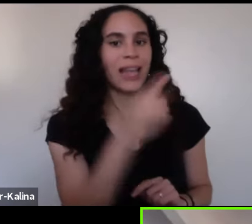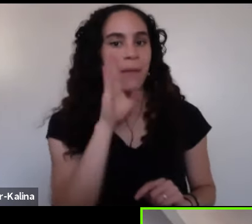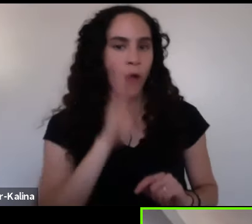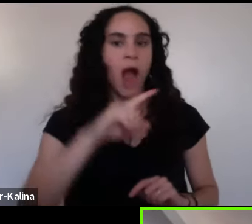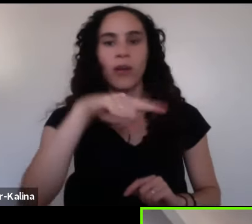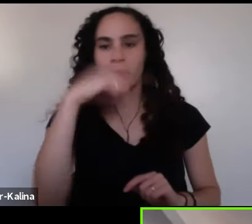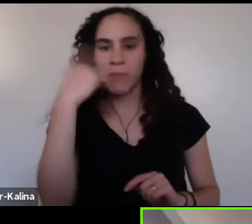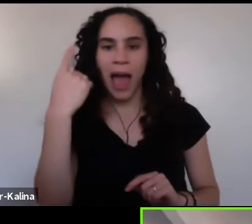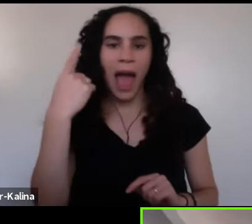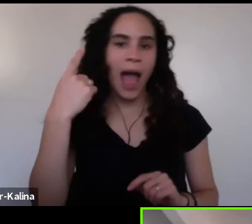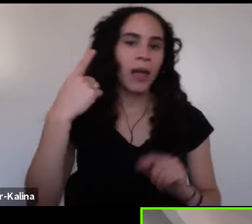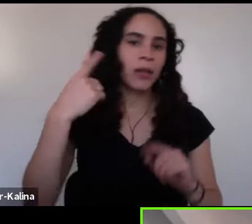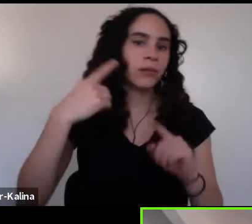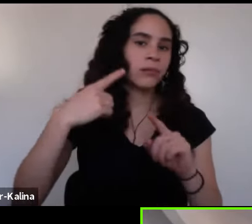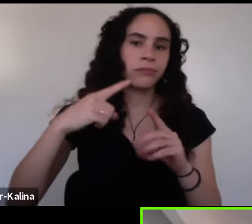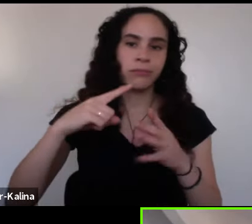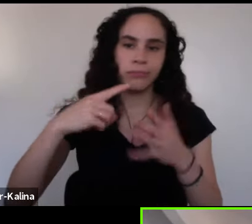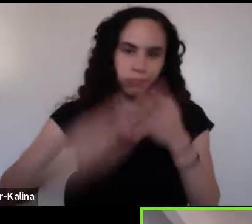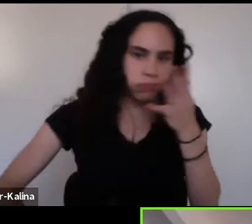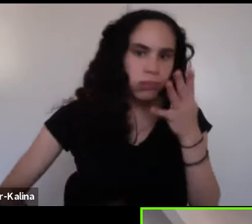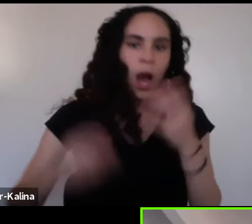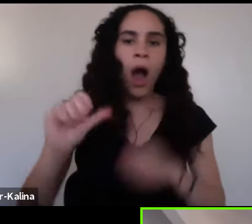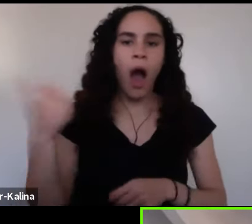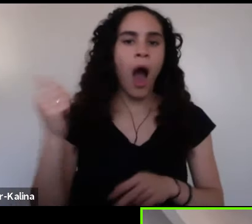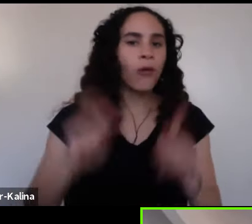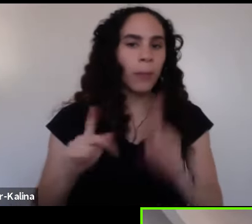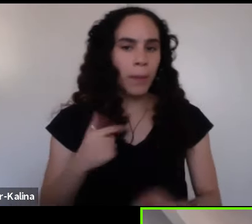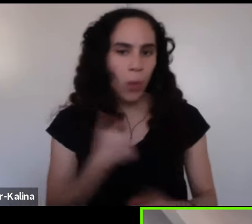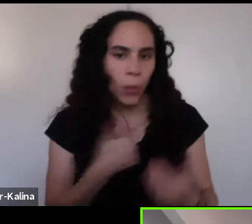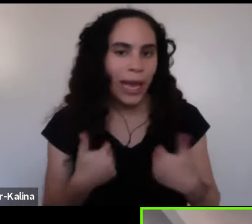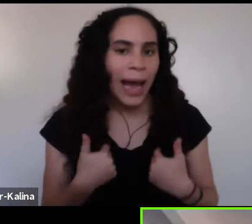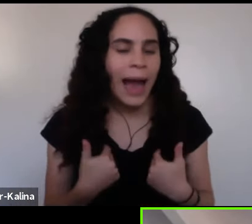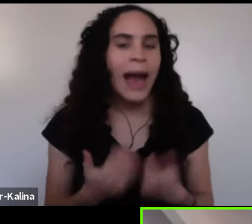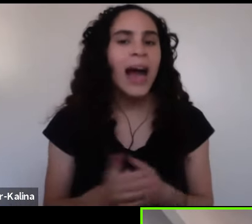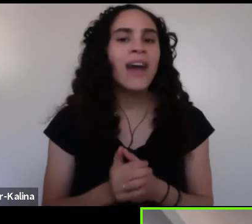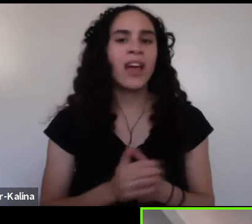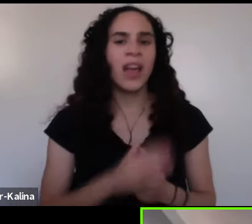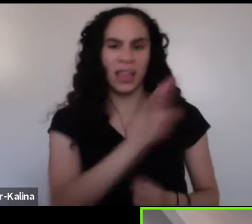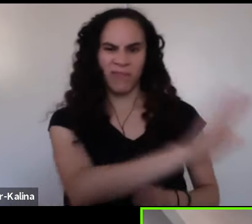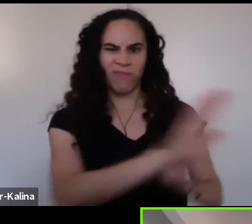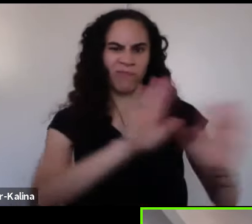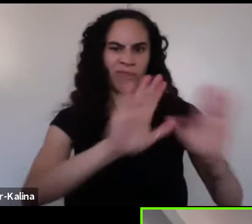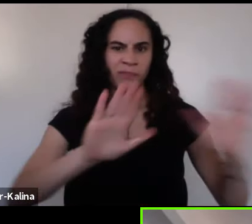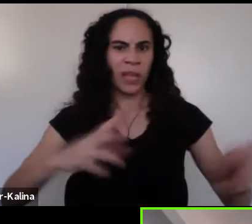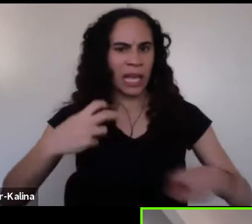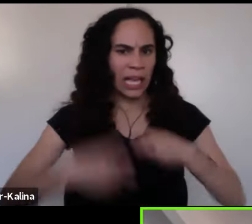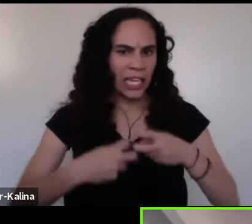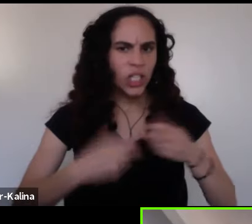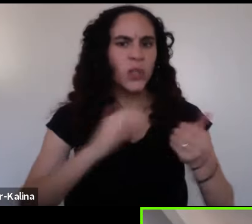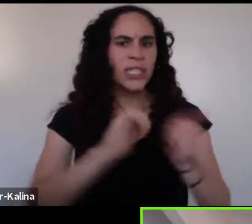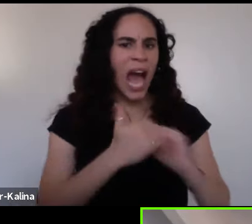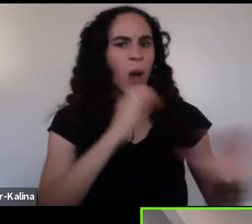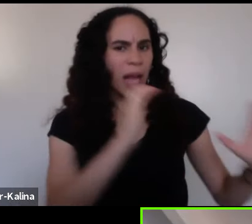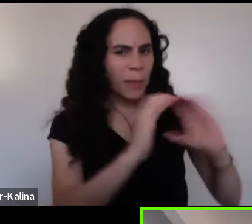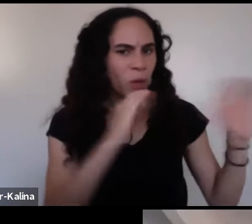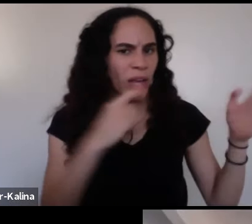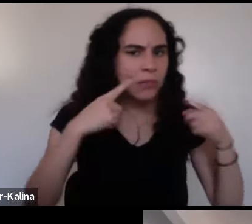othered folks that we have, and what their issues may be and how to communicate more effectively with